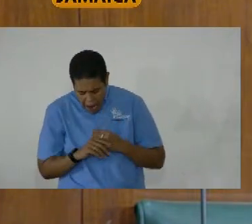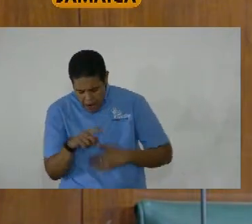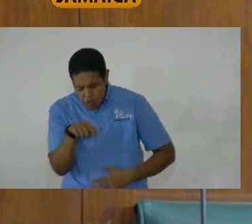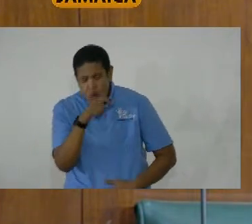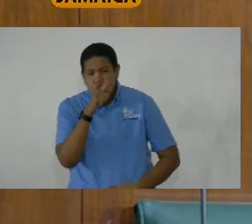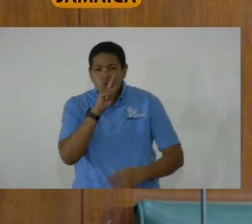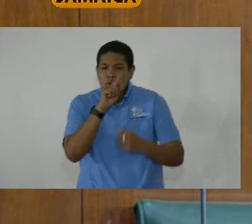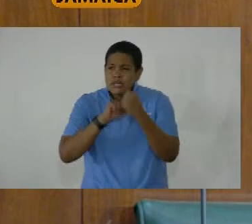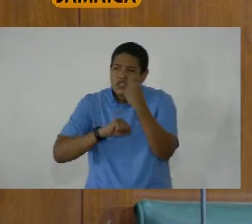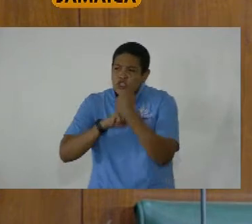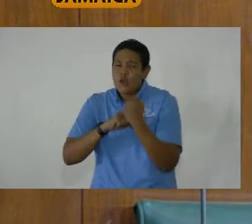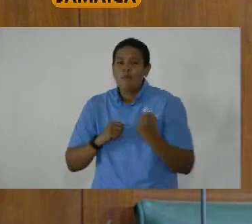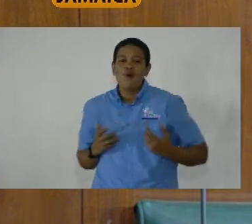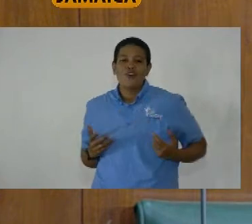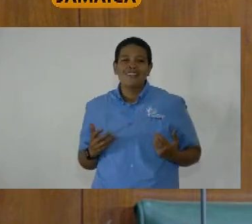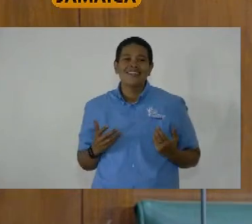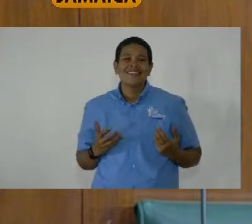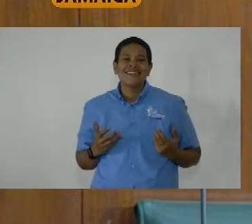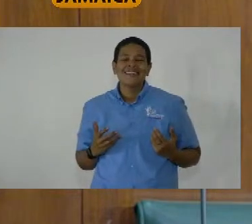support